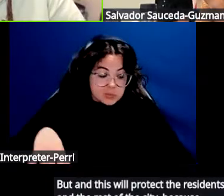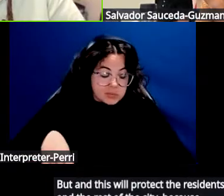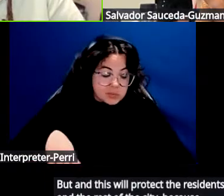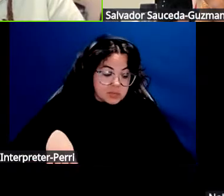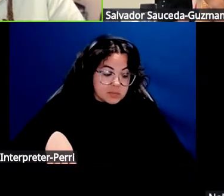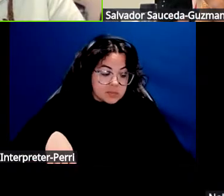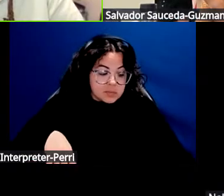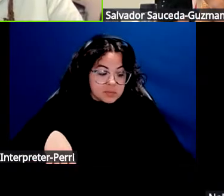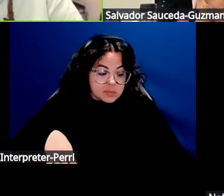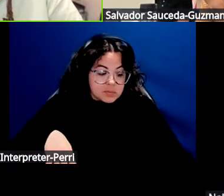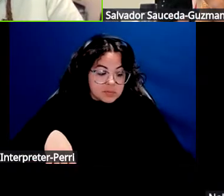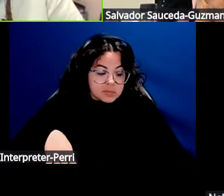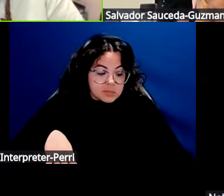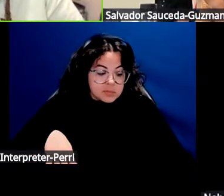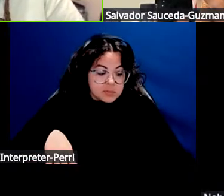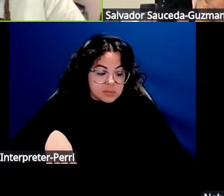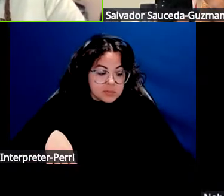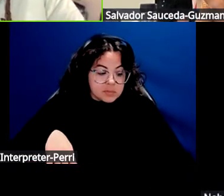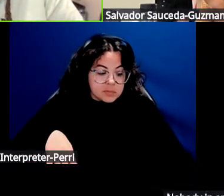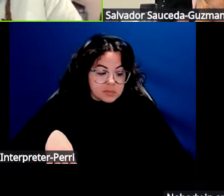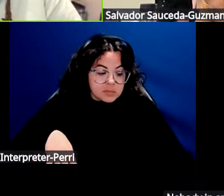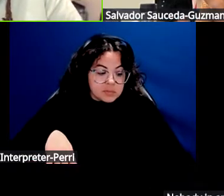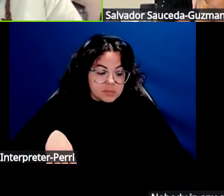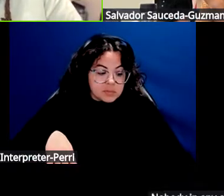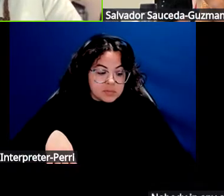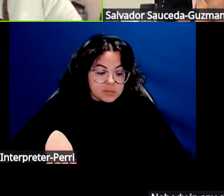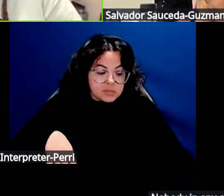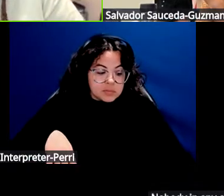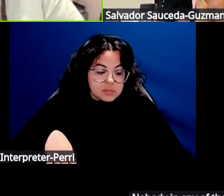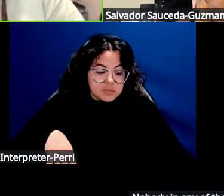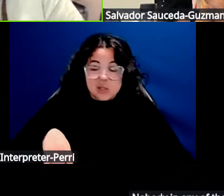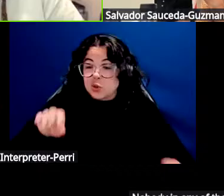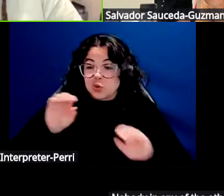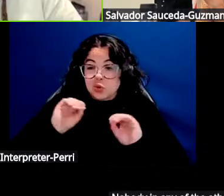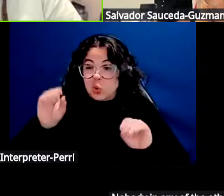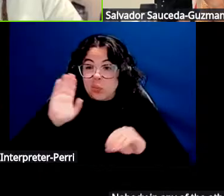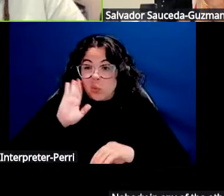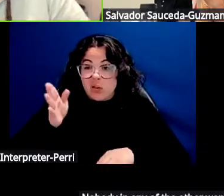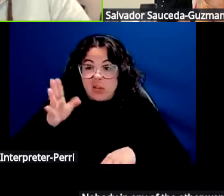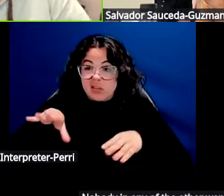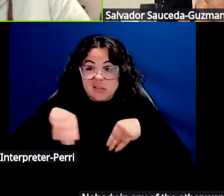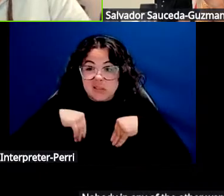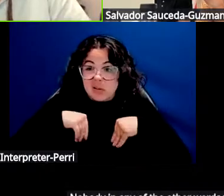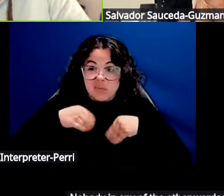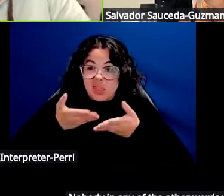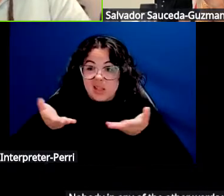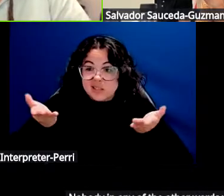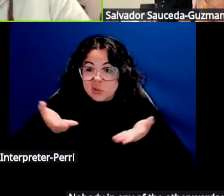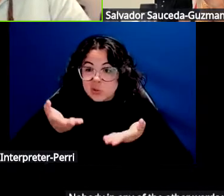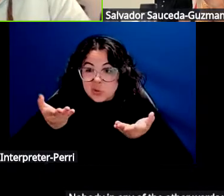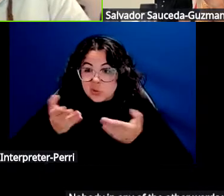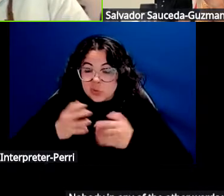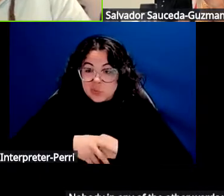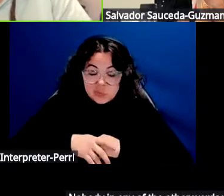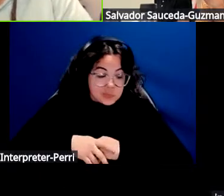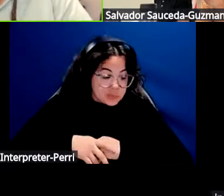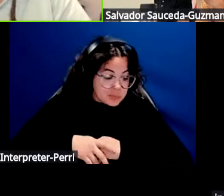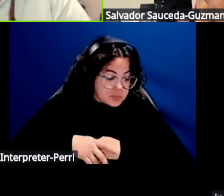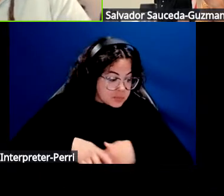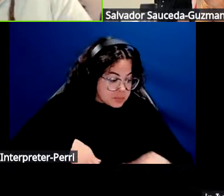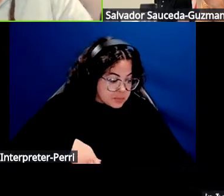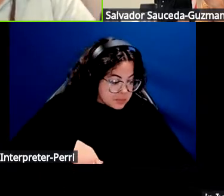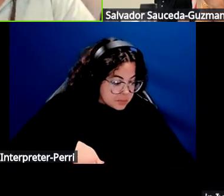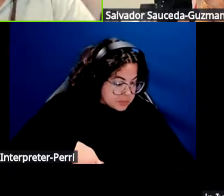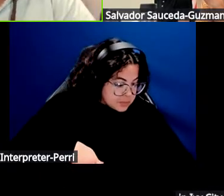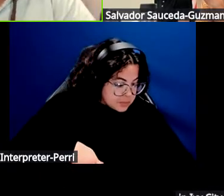nobody in any of the other wards will take the stuff that we have here in Ivy City,